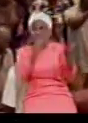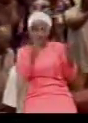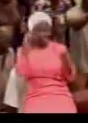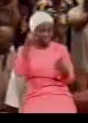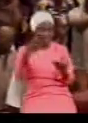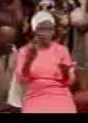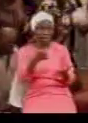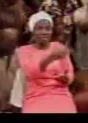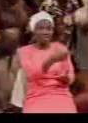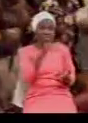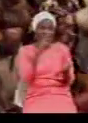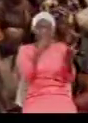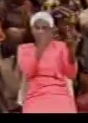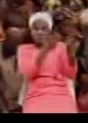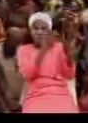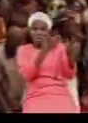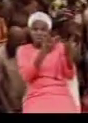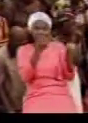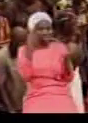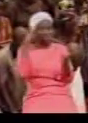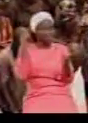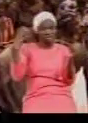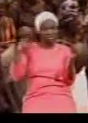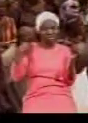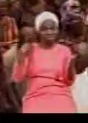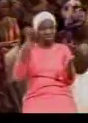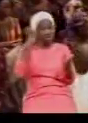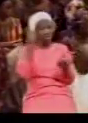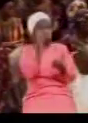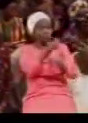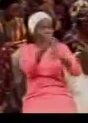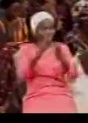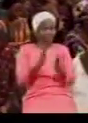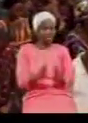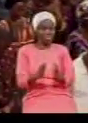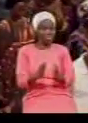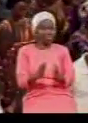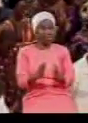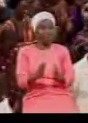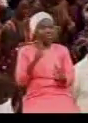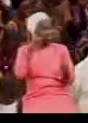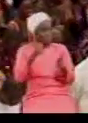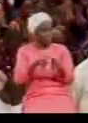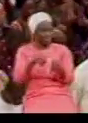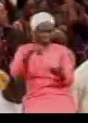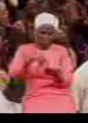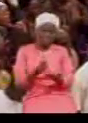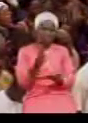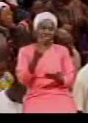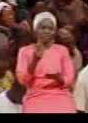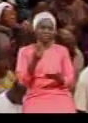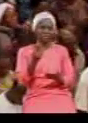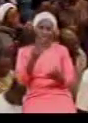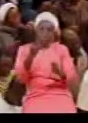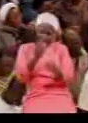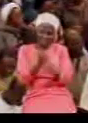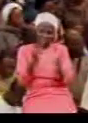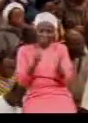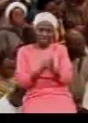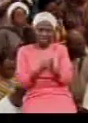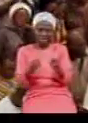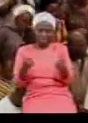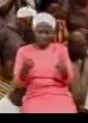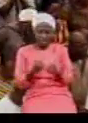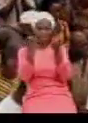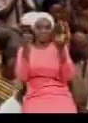the conqueror. We're waiting for the overcomer. Brother, rise up. Take the challenge. Take